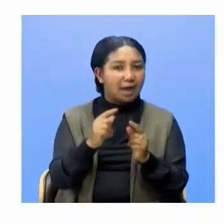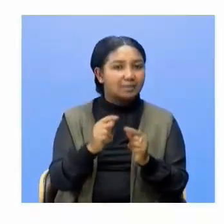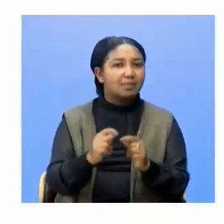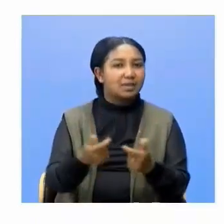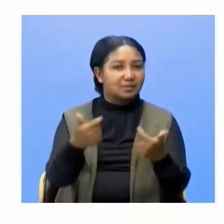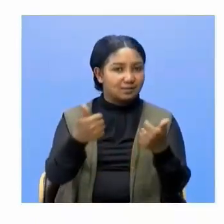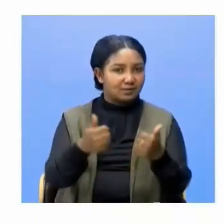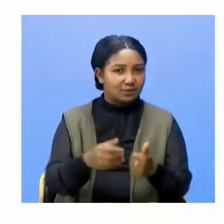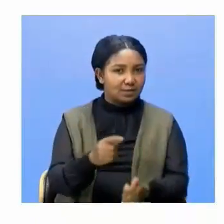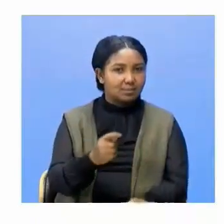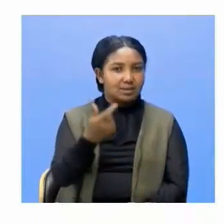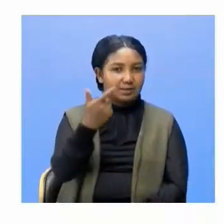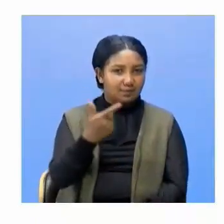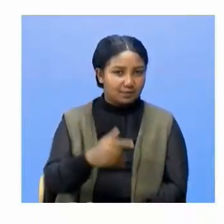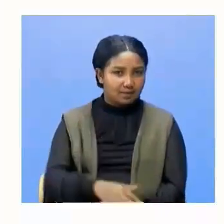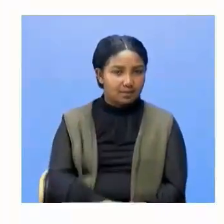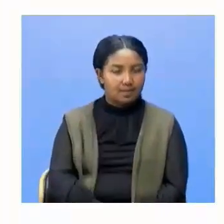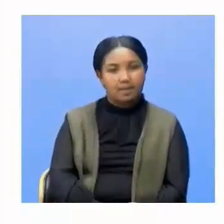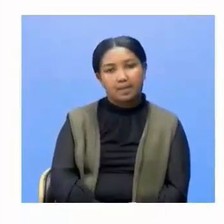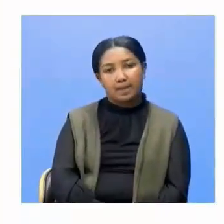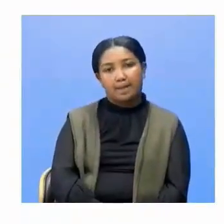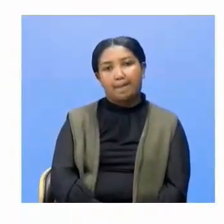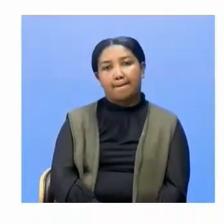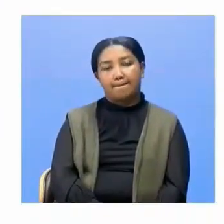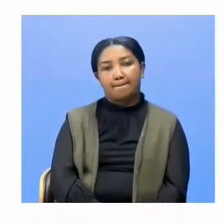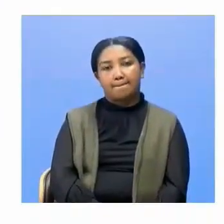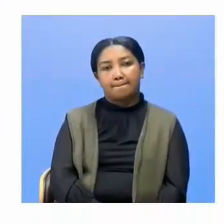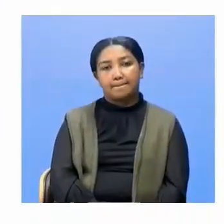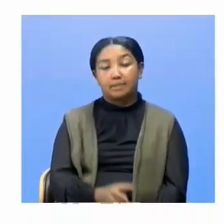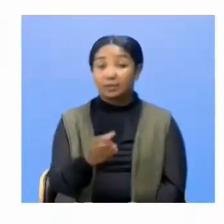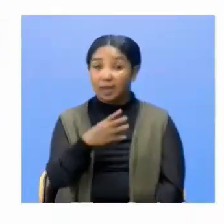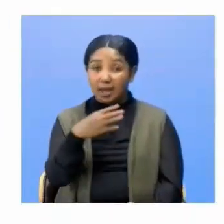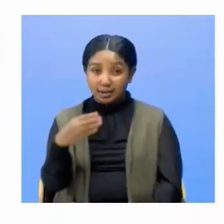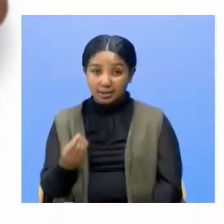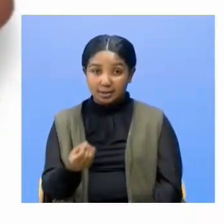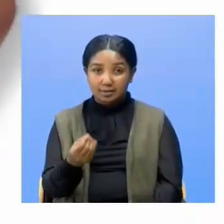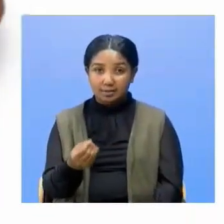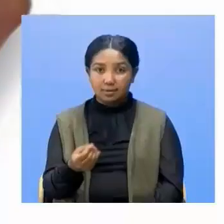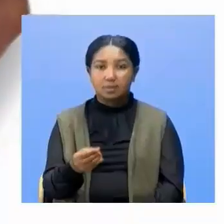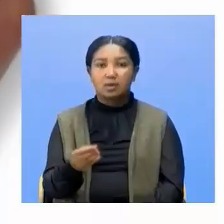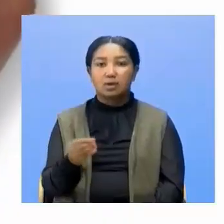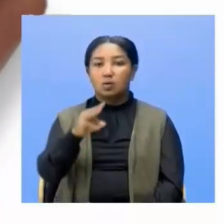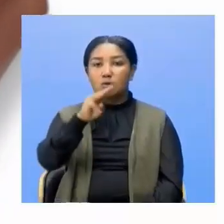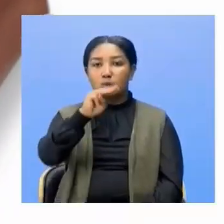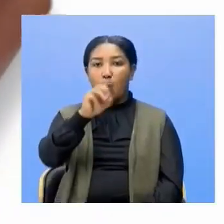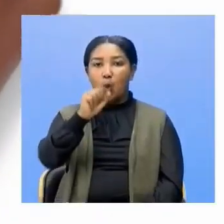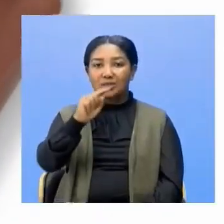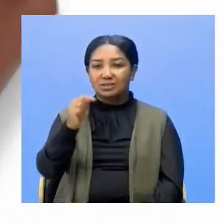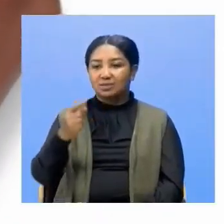expensive. More expensive and most